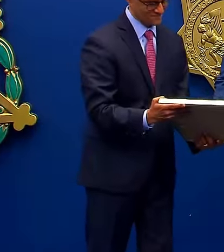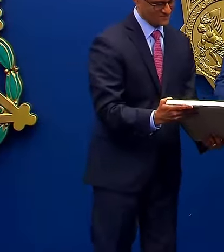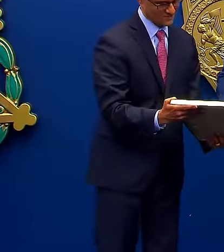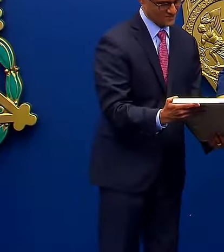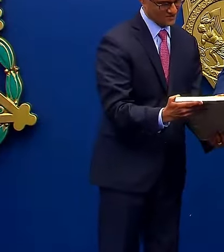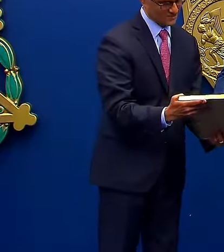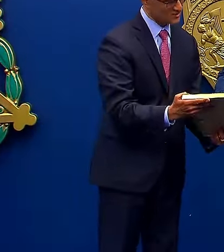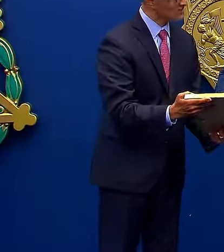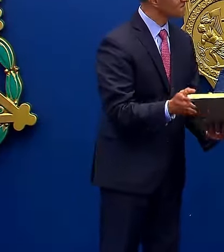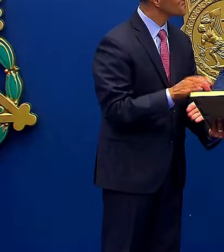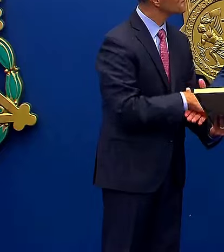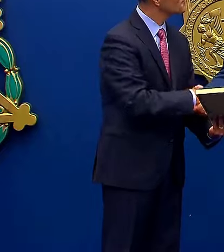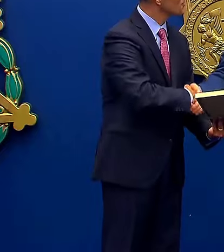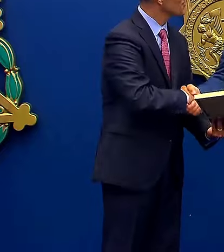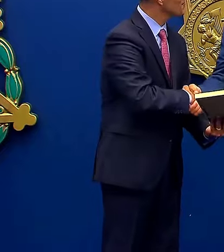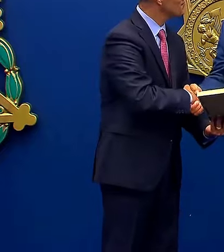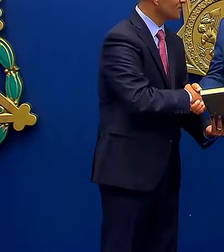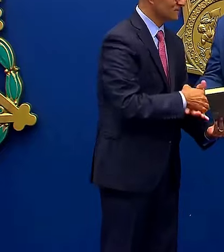Drum, New York.